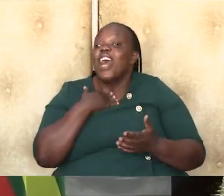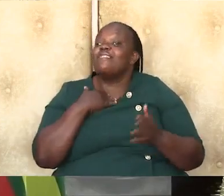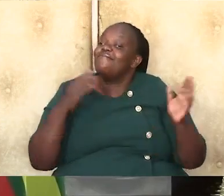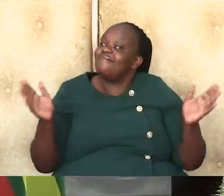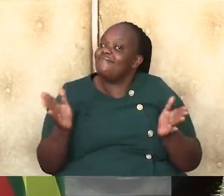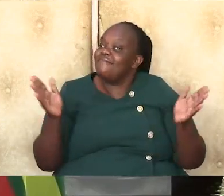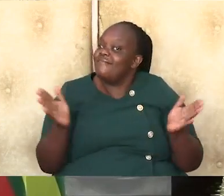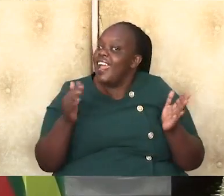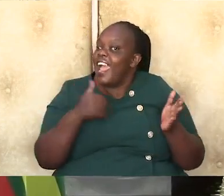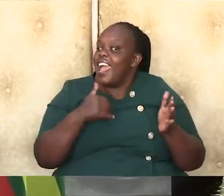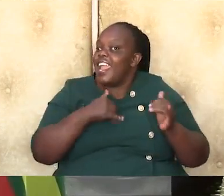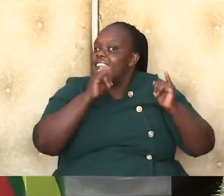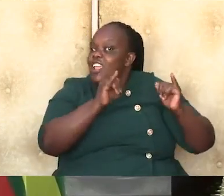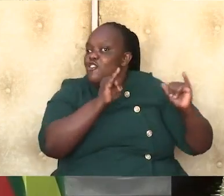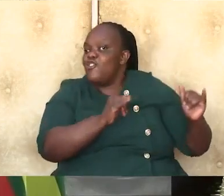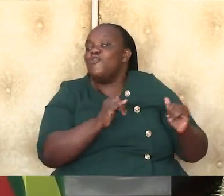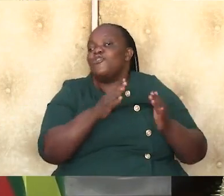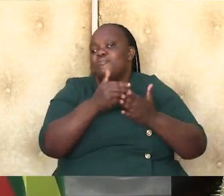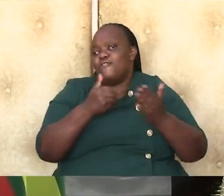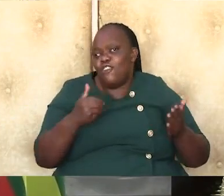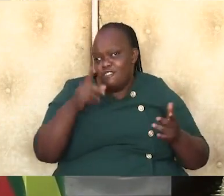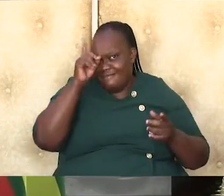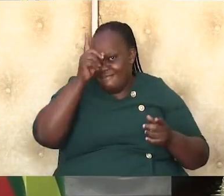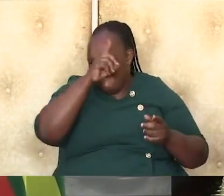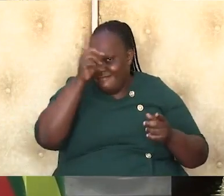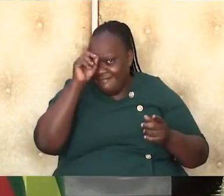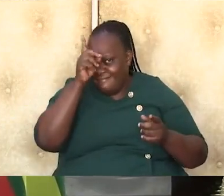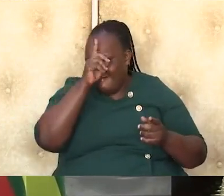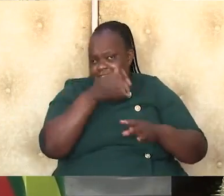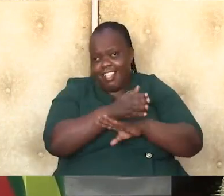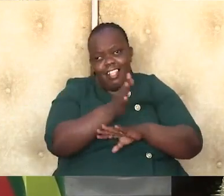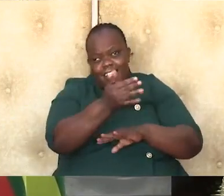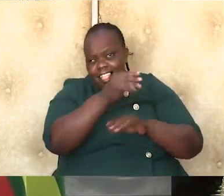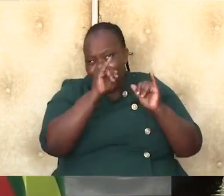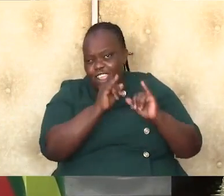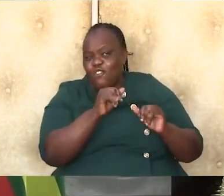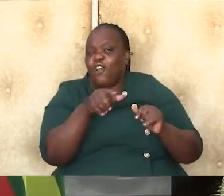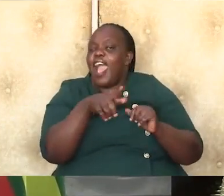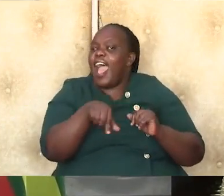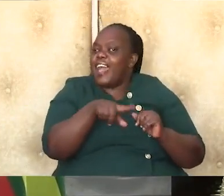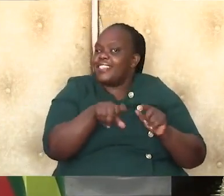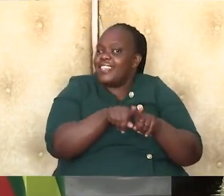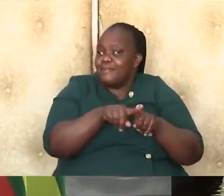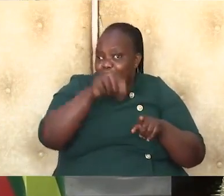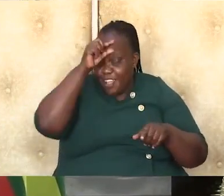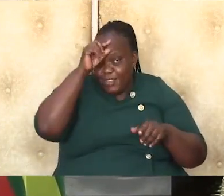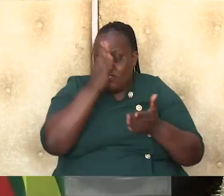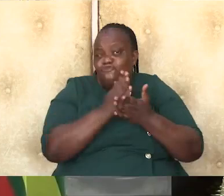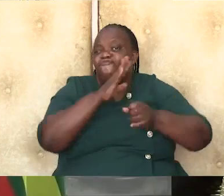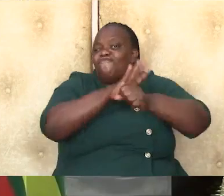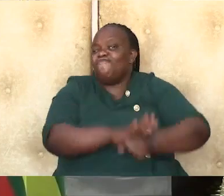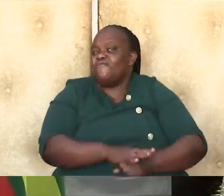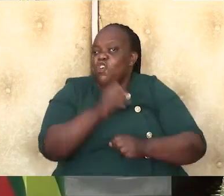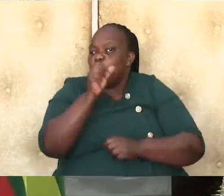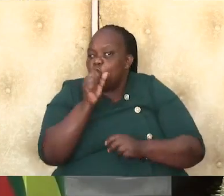kusisitiza kwamba kuna habari ambazo zimekuweko ambazo zilikuwa ni potovu za kusema kwamba sisi kama serikali tunawagandamiza wazee